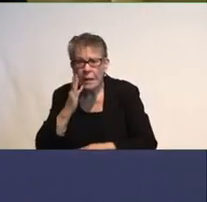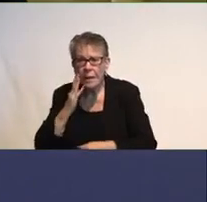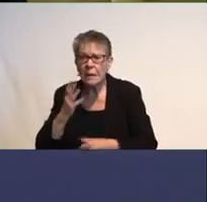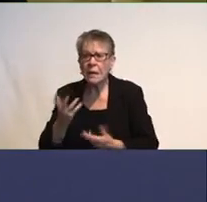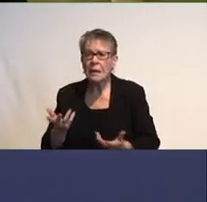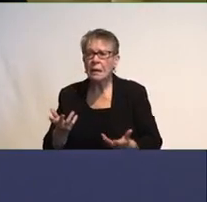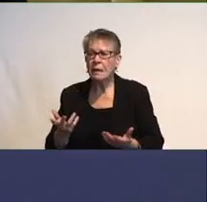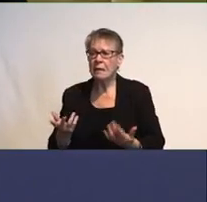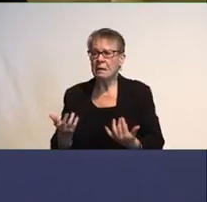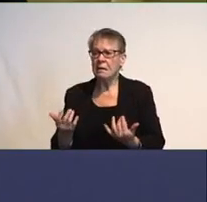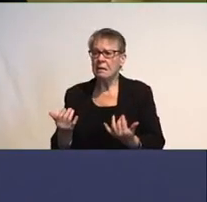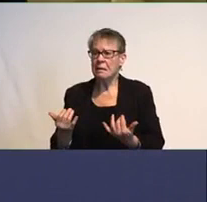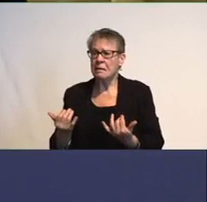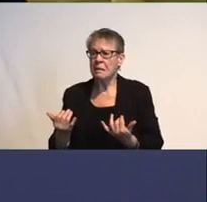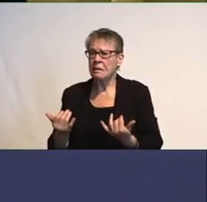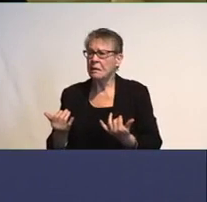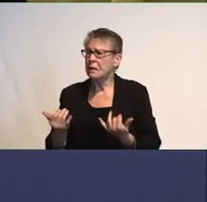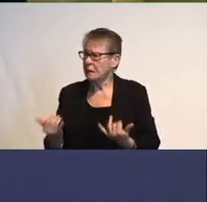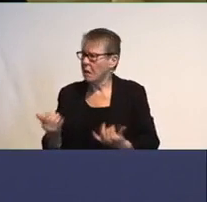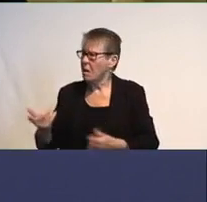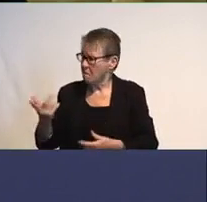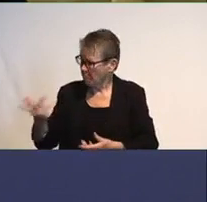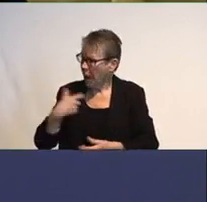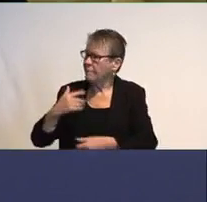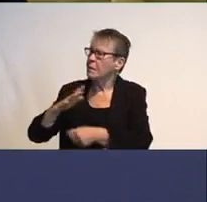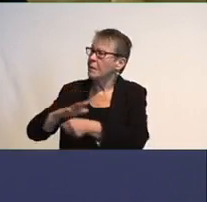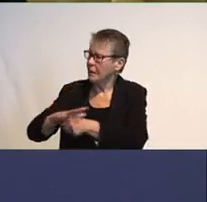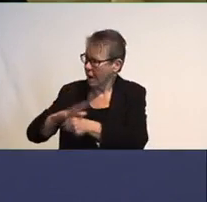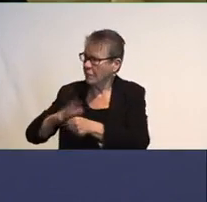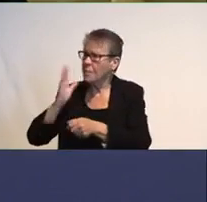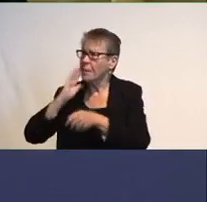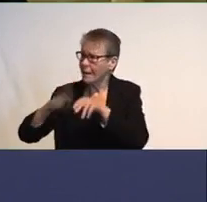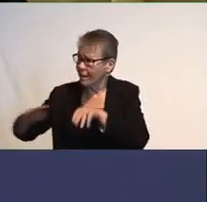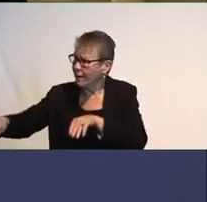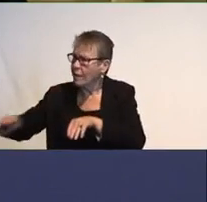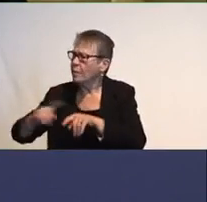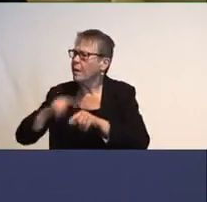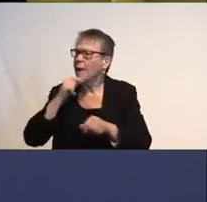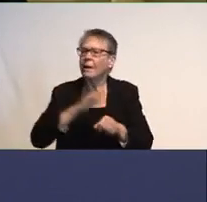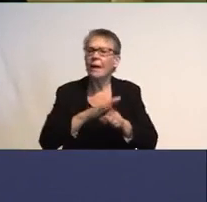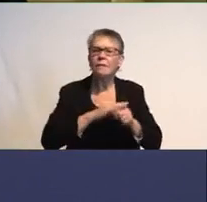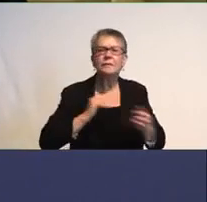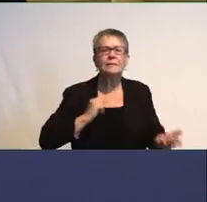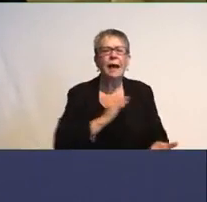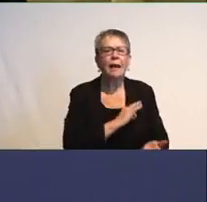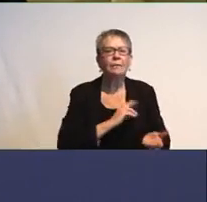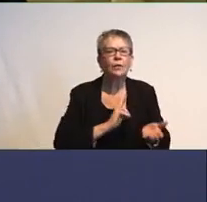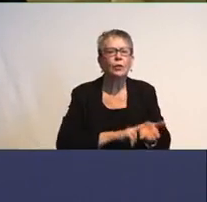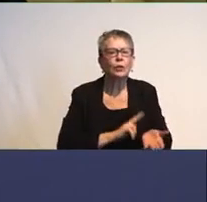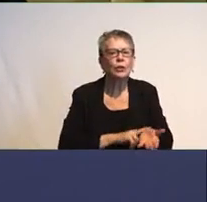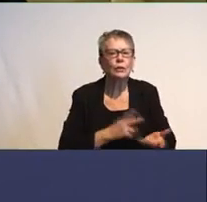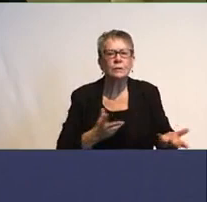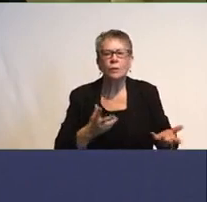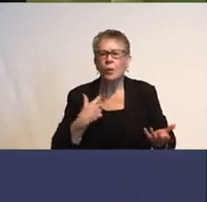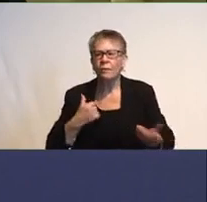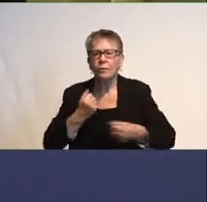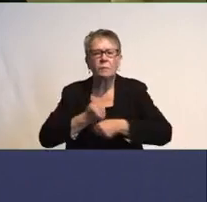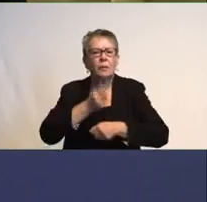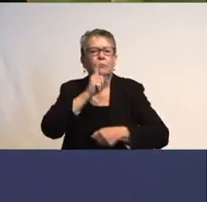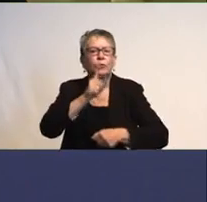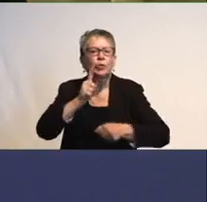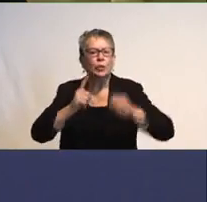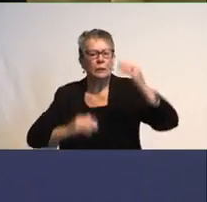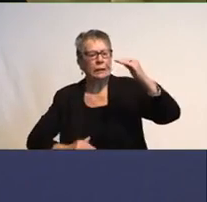on deck. And so the one big thing we cannot ever come close to crossing the threshold on are